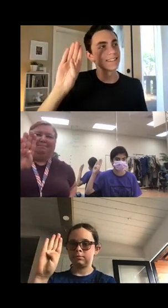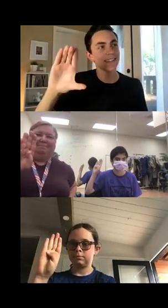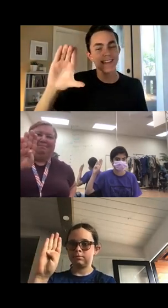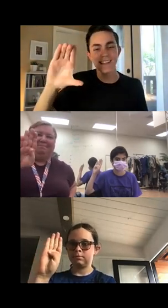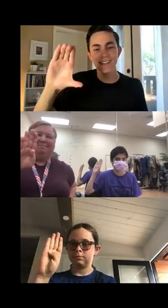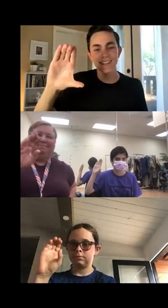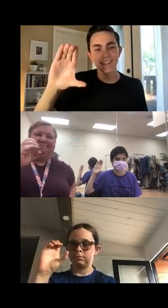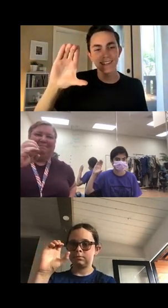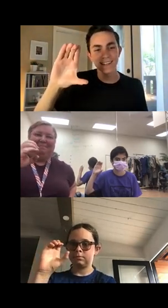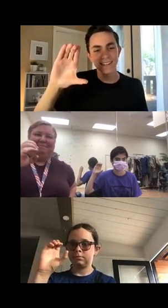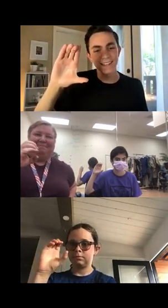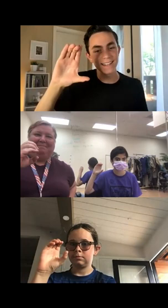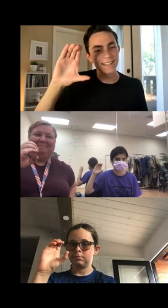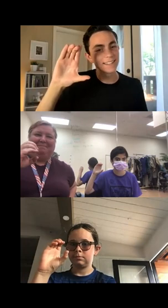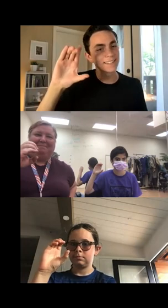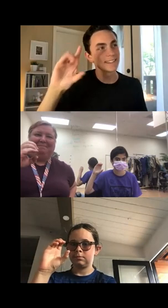C,